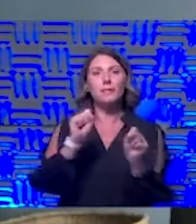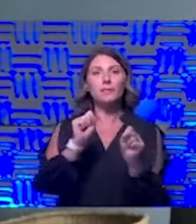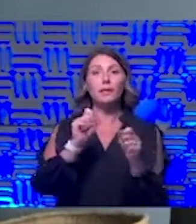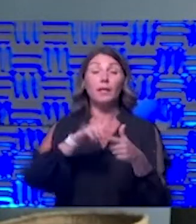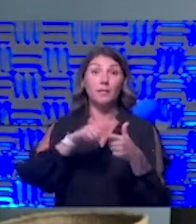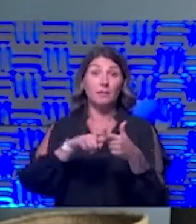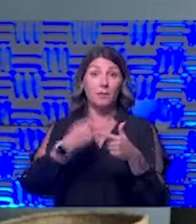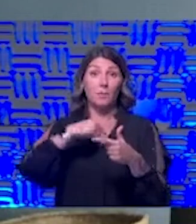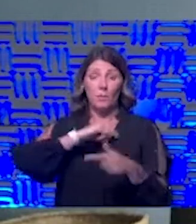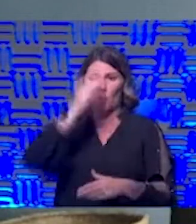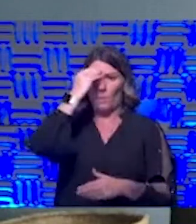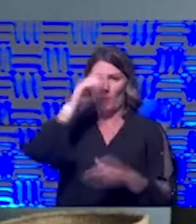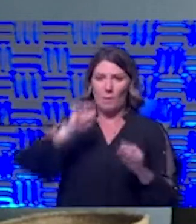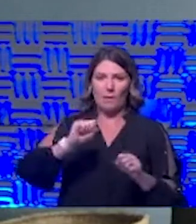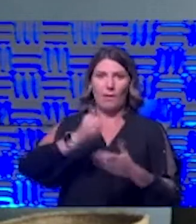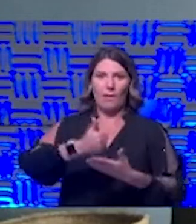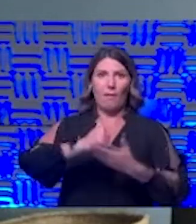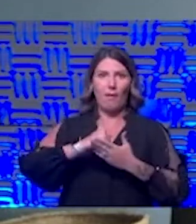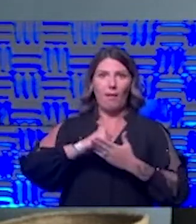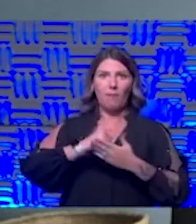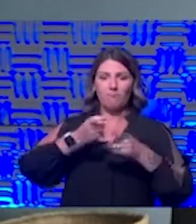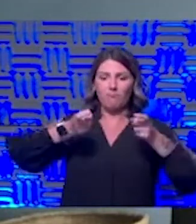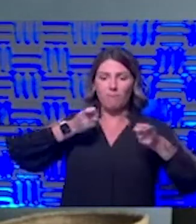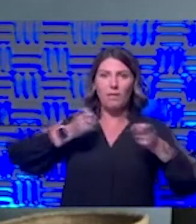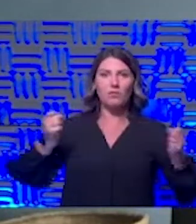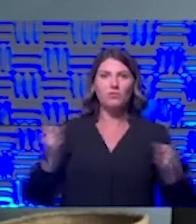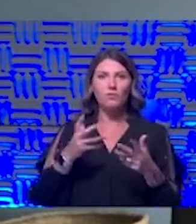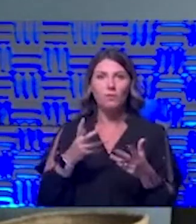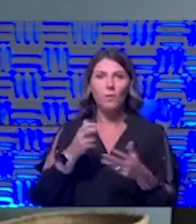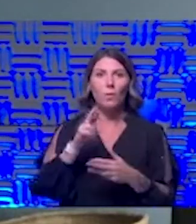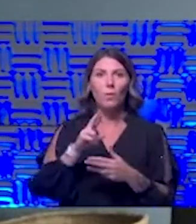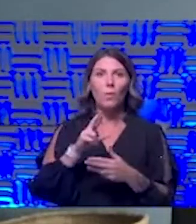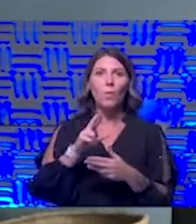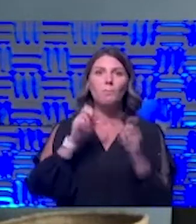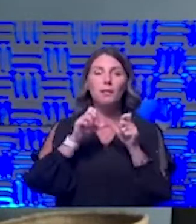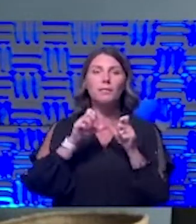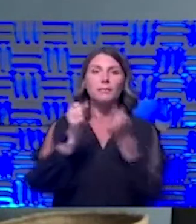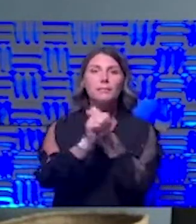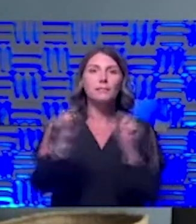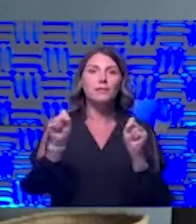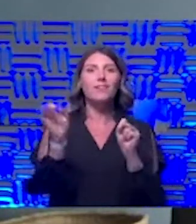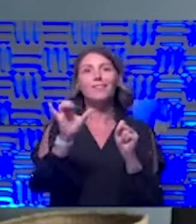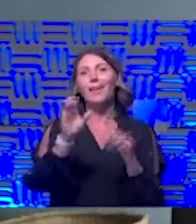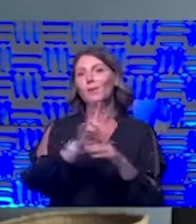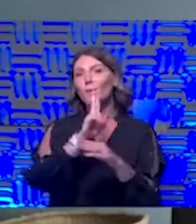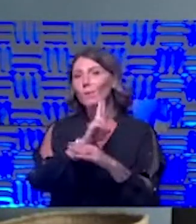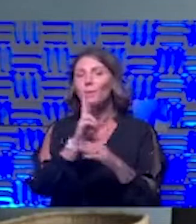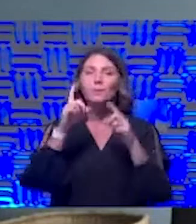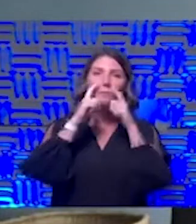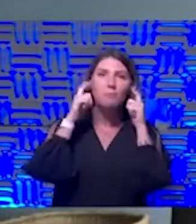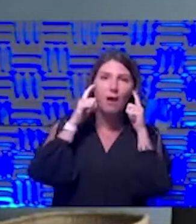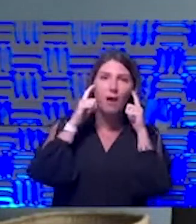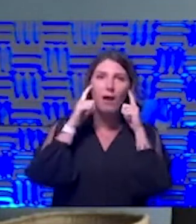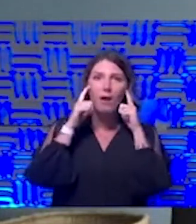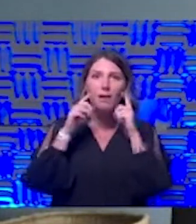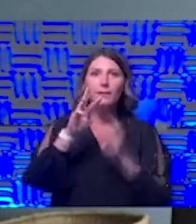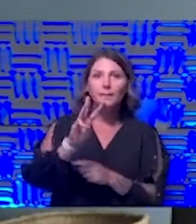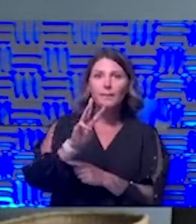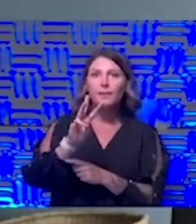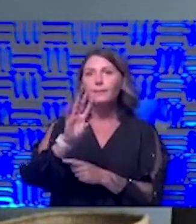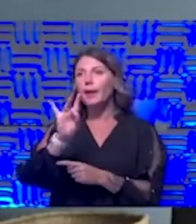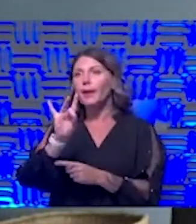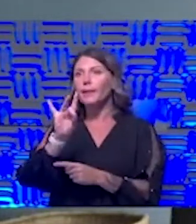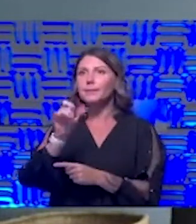us manage that fear or keep us safe, like wearing a mask, staying 6, 8, 10 feet apart